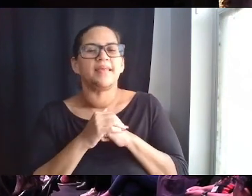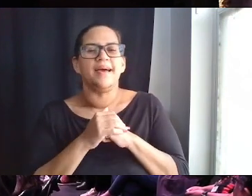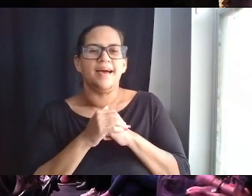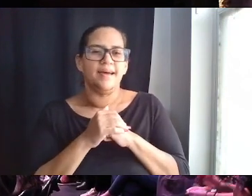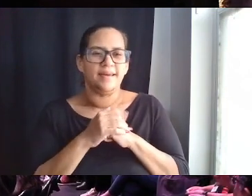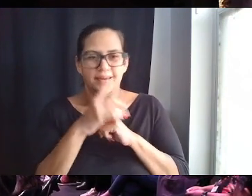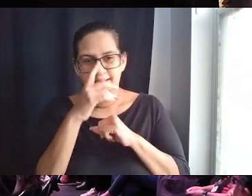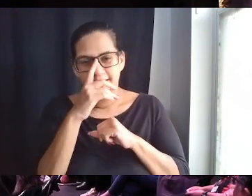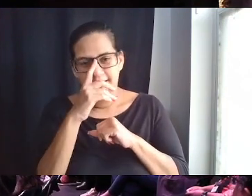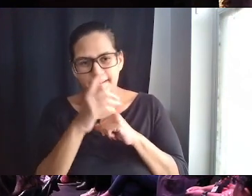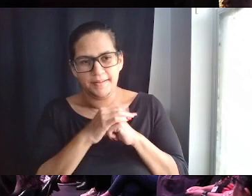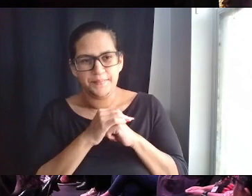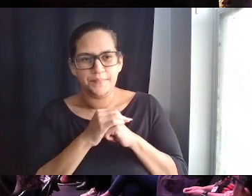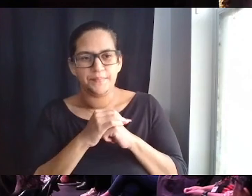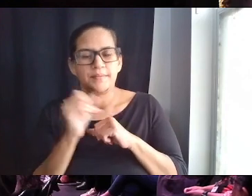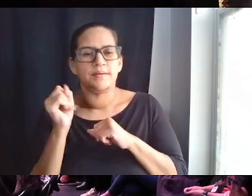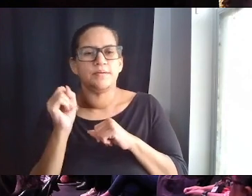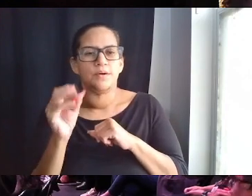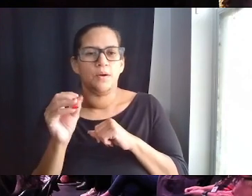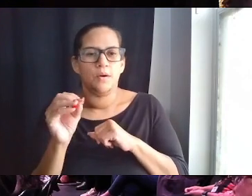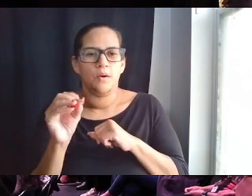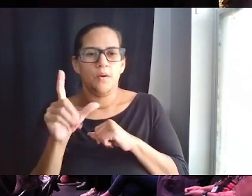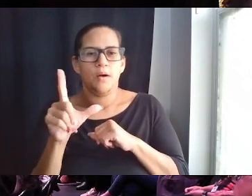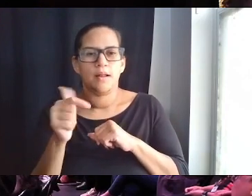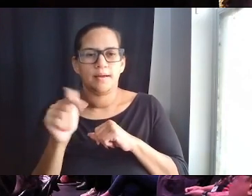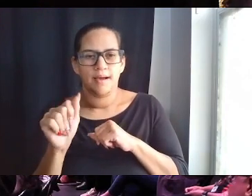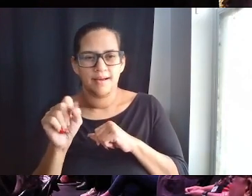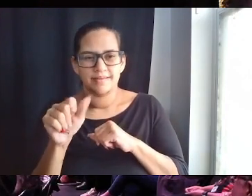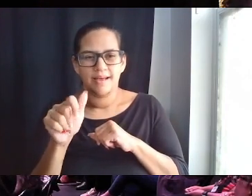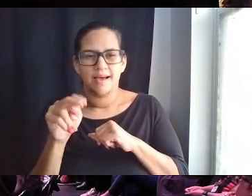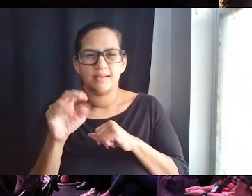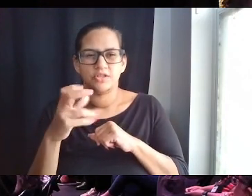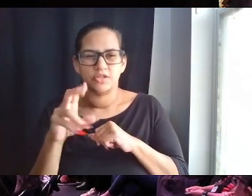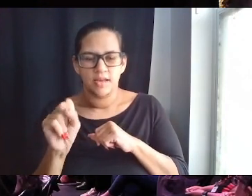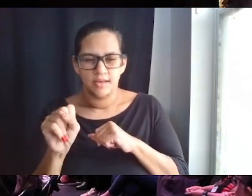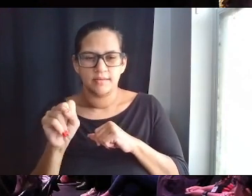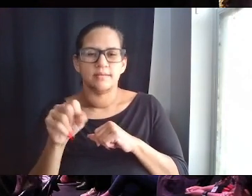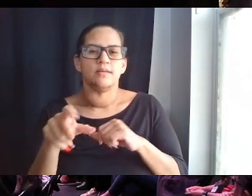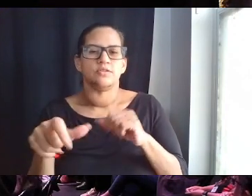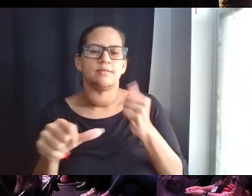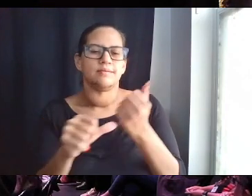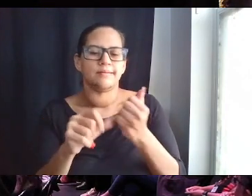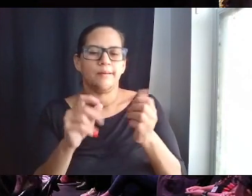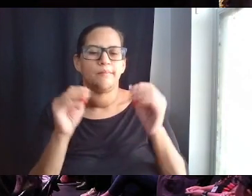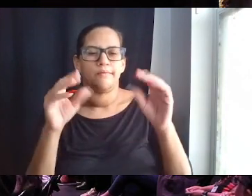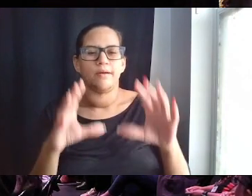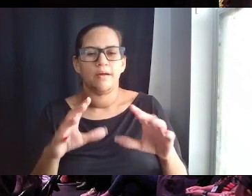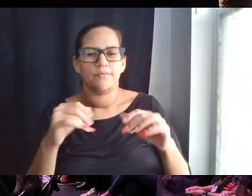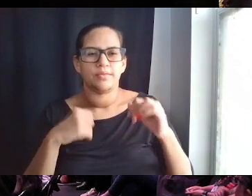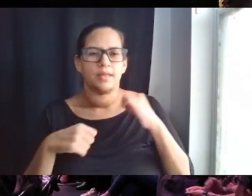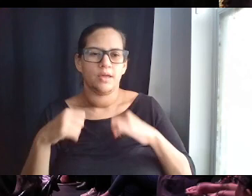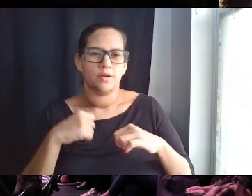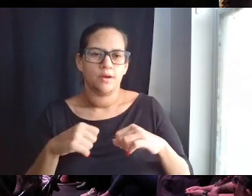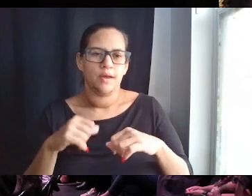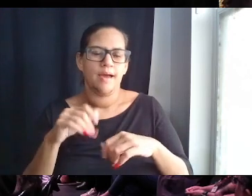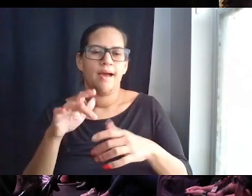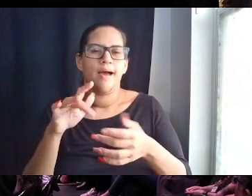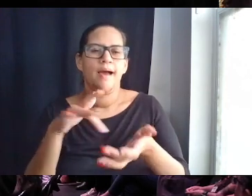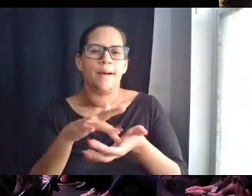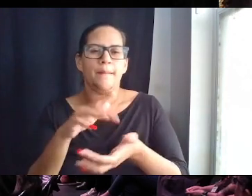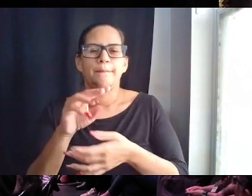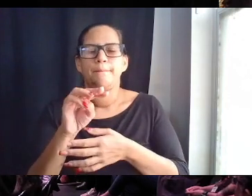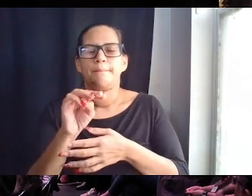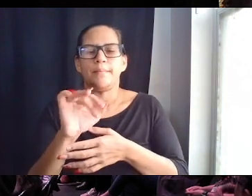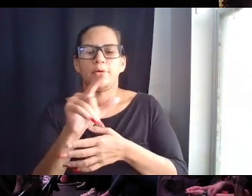So Olga Sanchez Saltveit is the assistant professor of theater at Middlebury College and the co-artistic